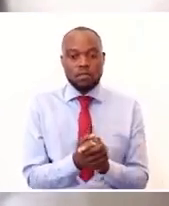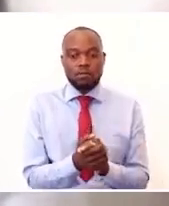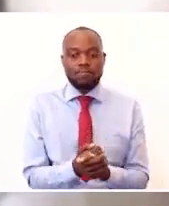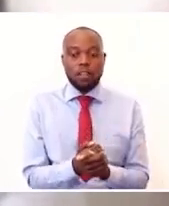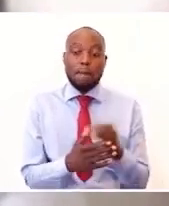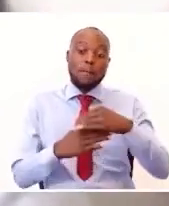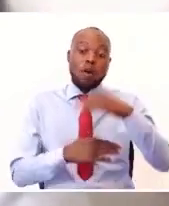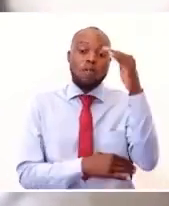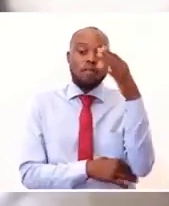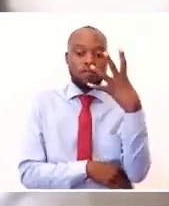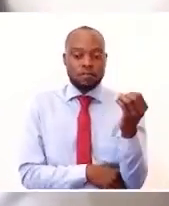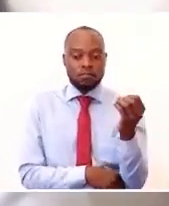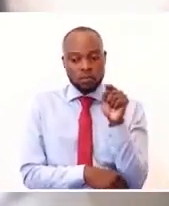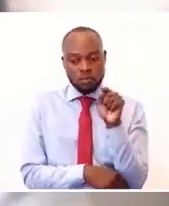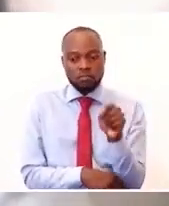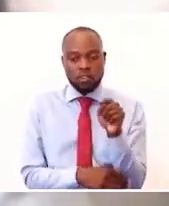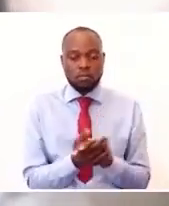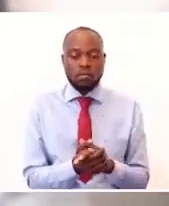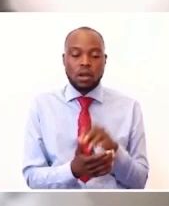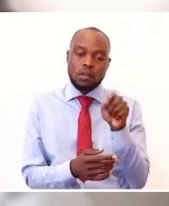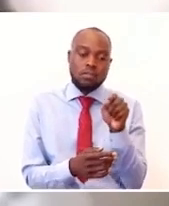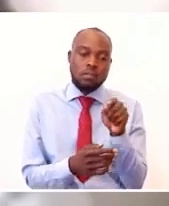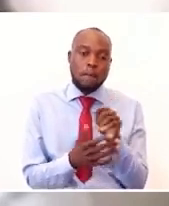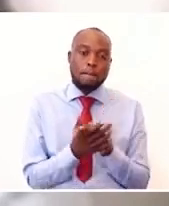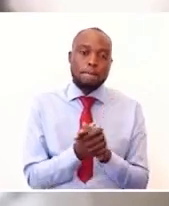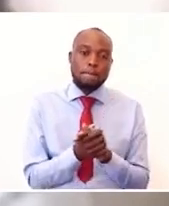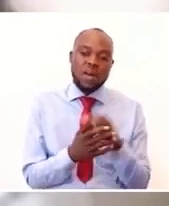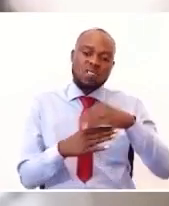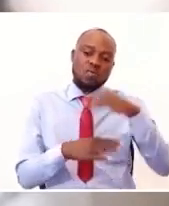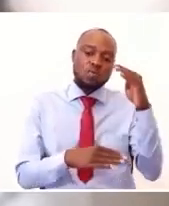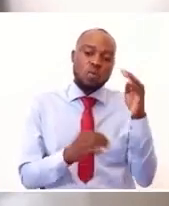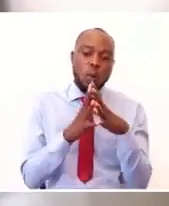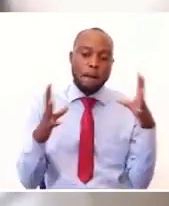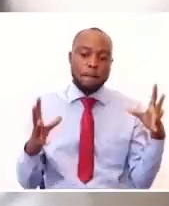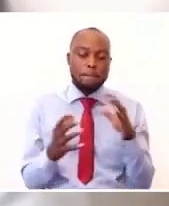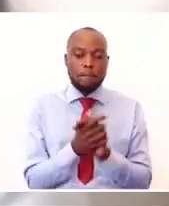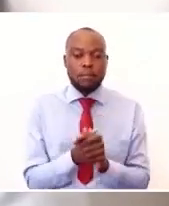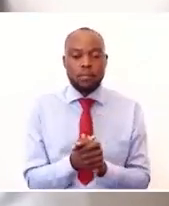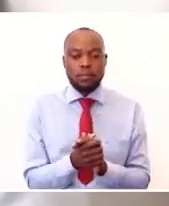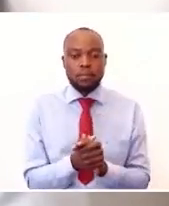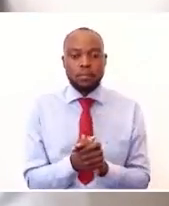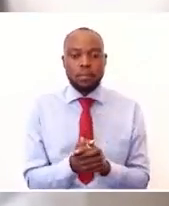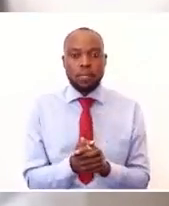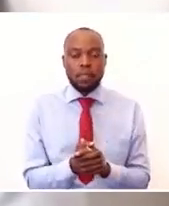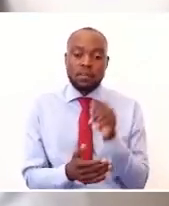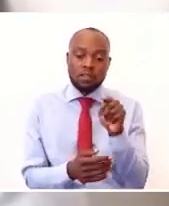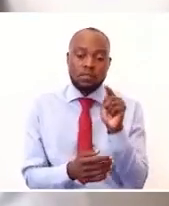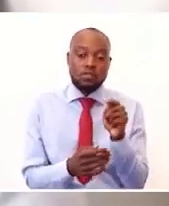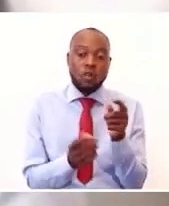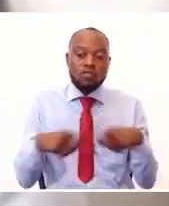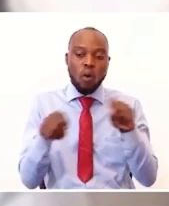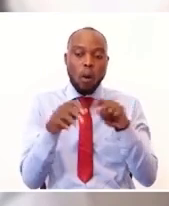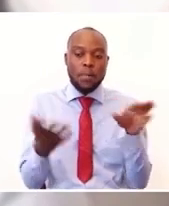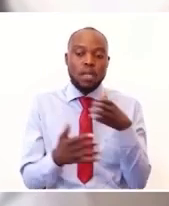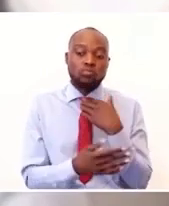them, if we include territories as well, grow even further. There is the need to look for cohesiveness even